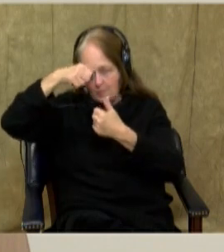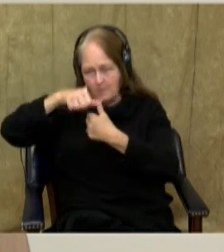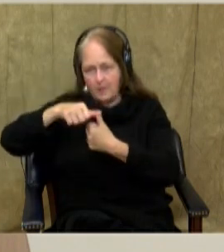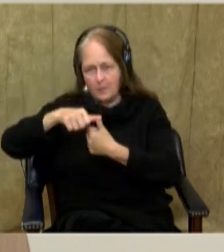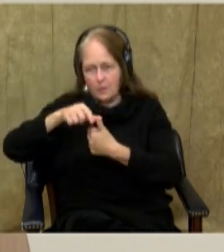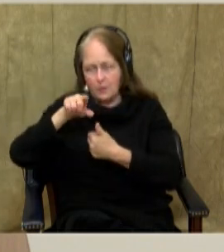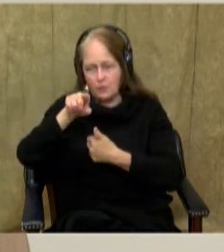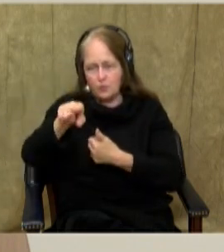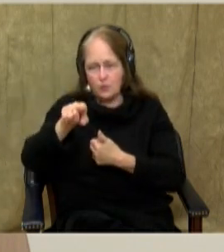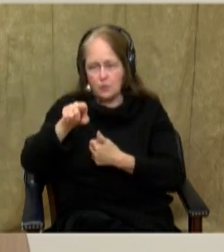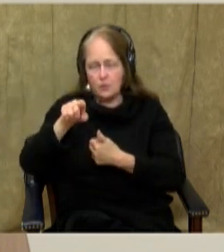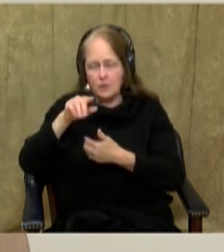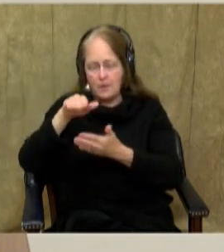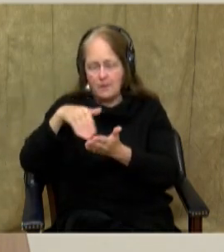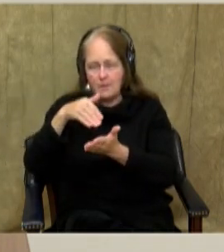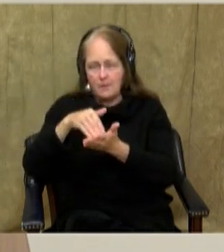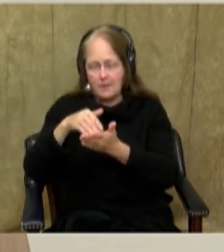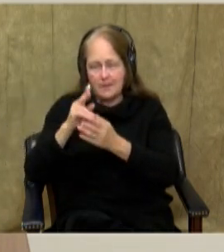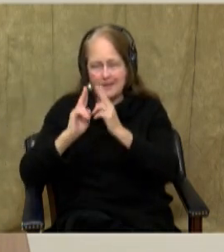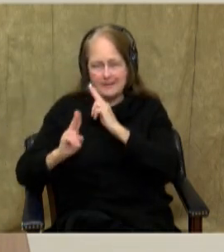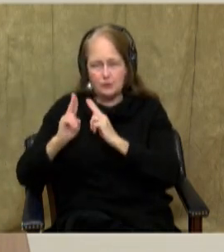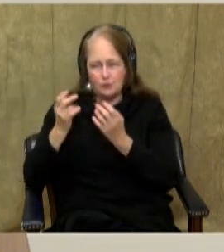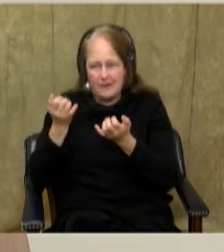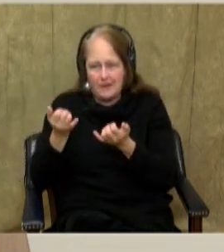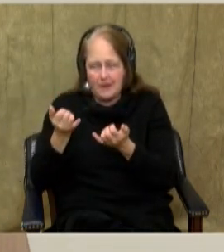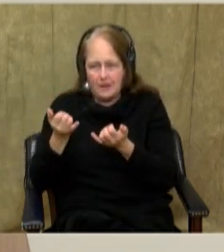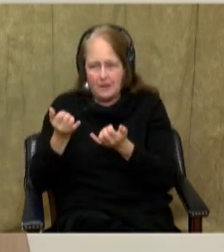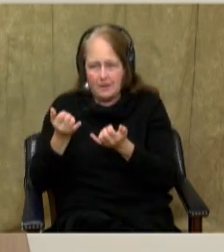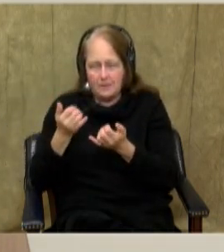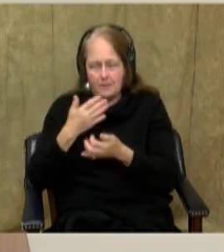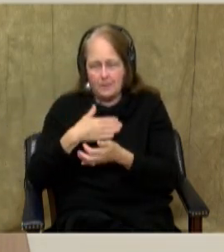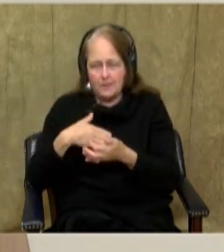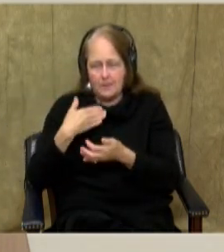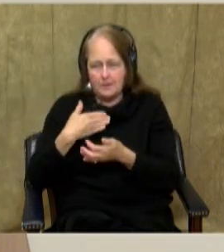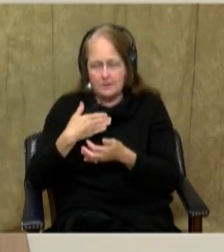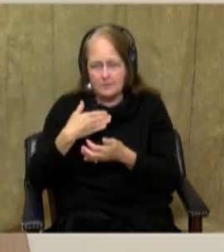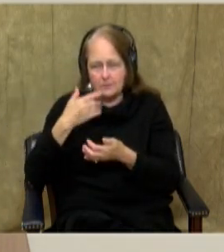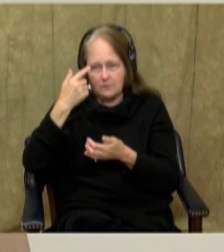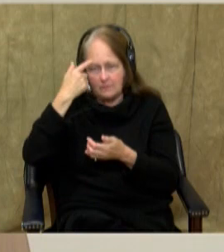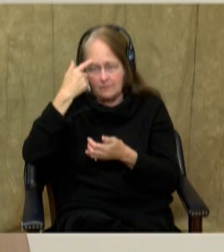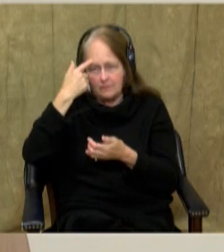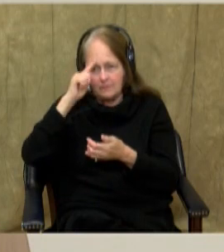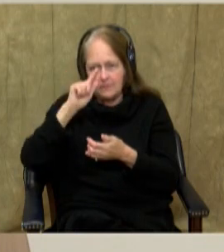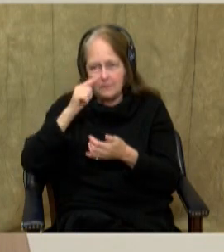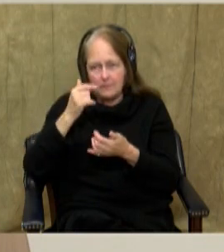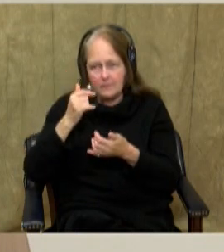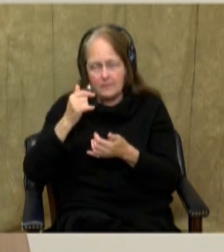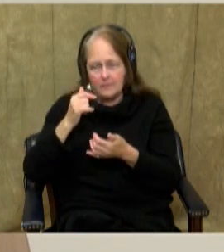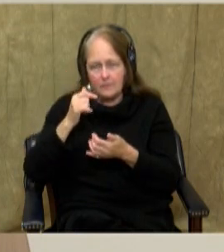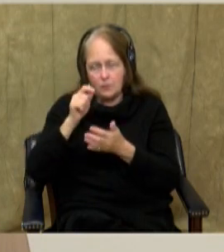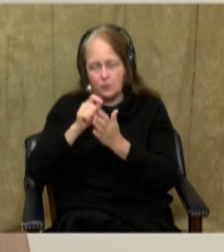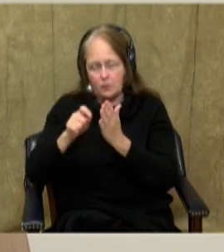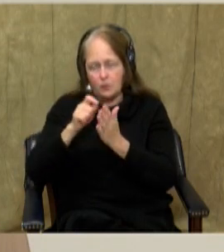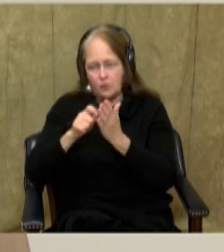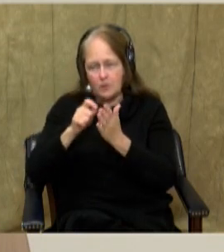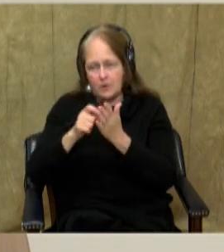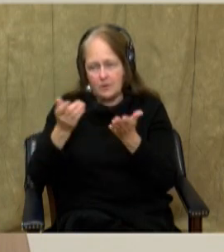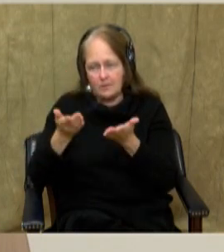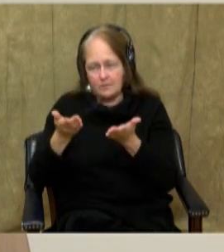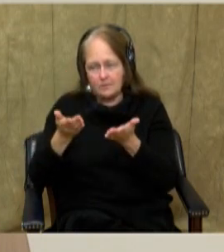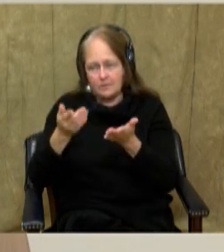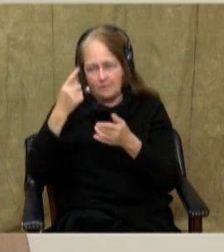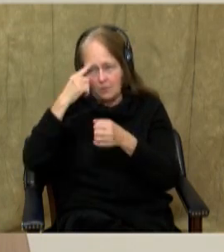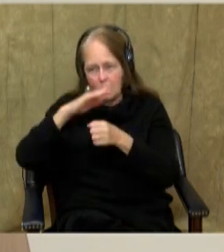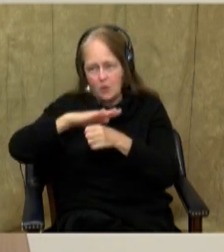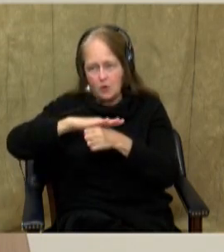remember, you are in the middle of history right now. Please, please, please, when you think about it, journal everything that's going on